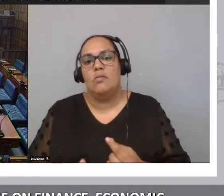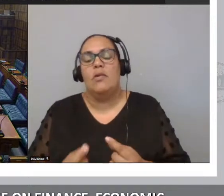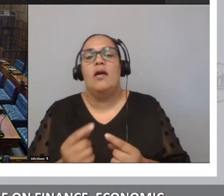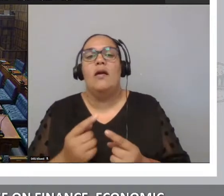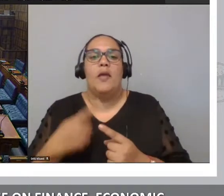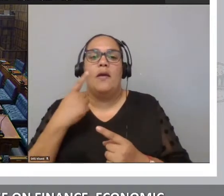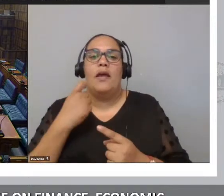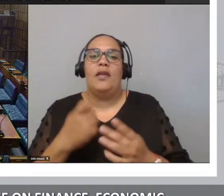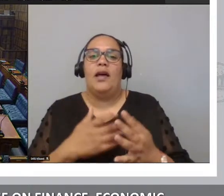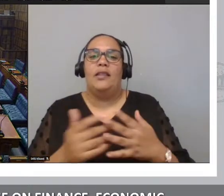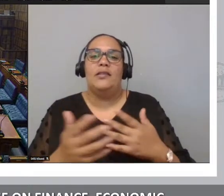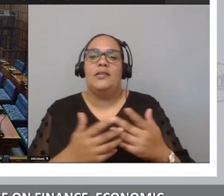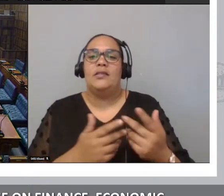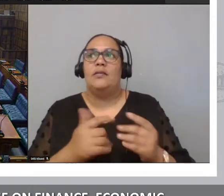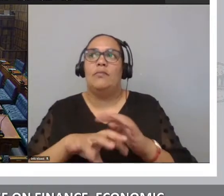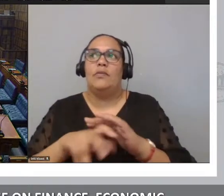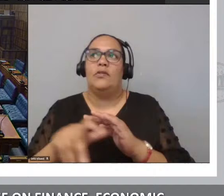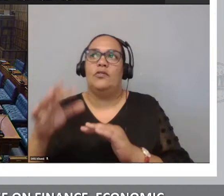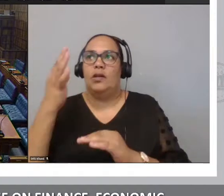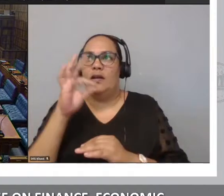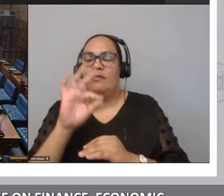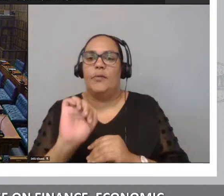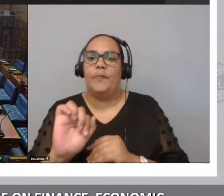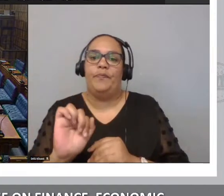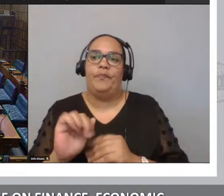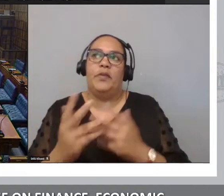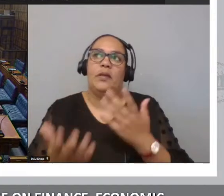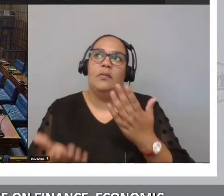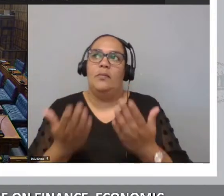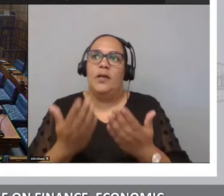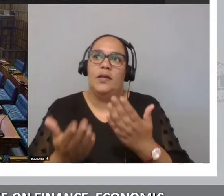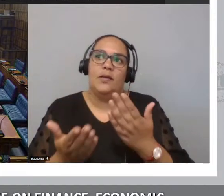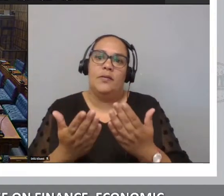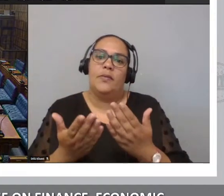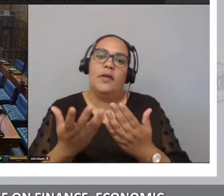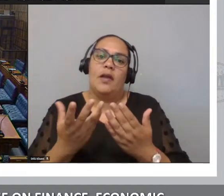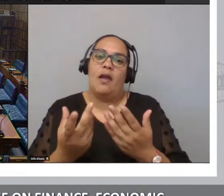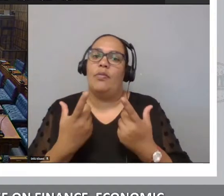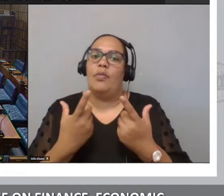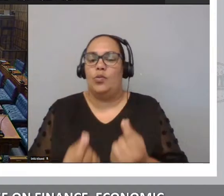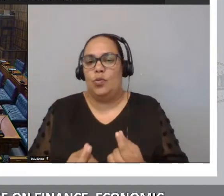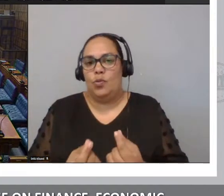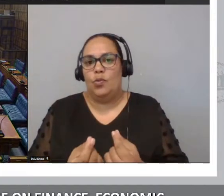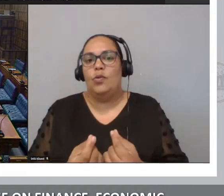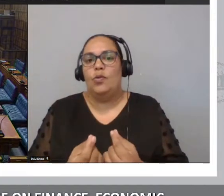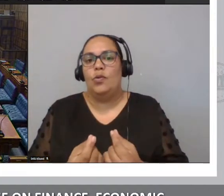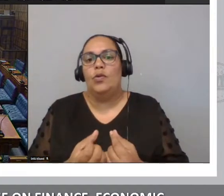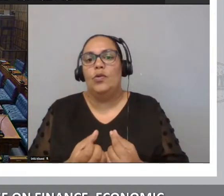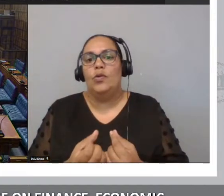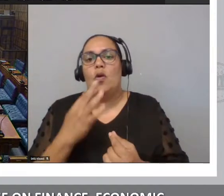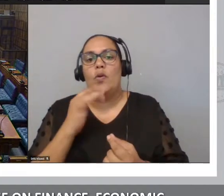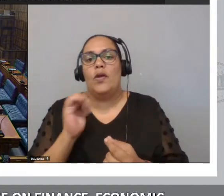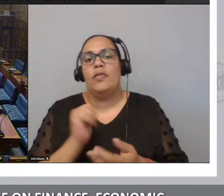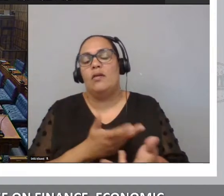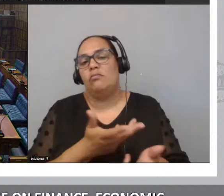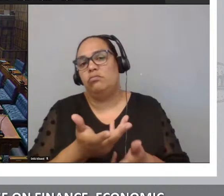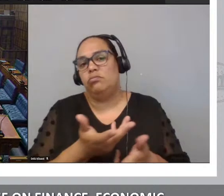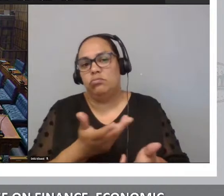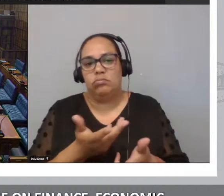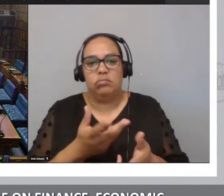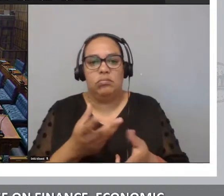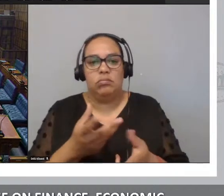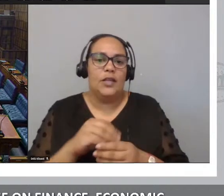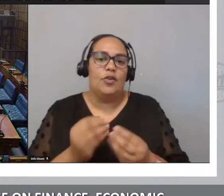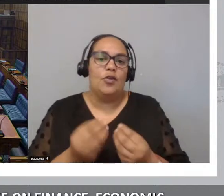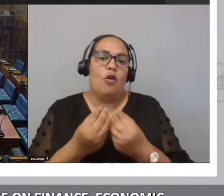believe any other provincial government may be uh doing in engaging in